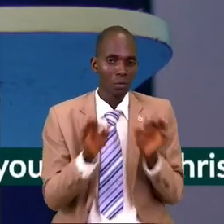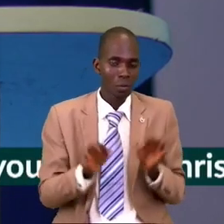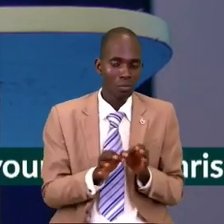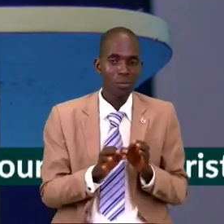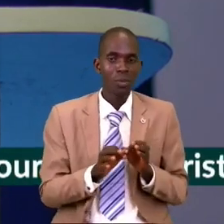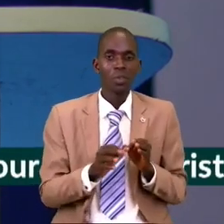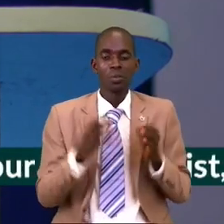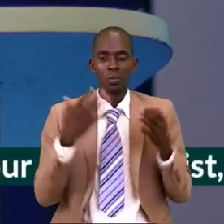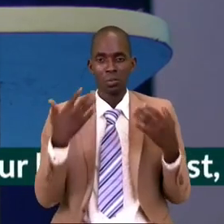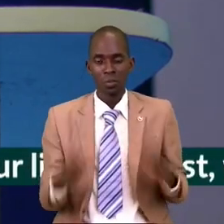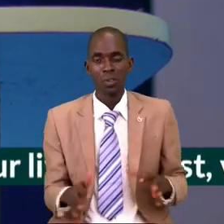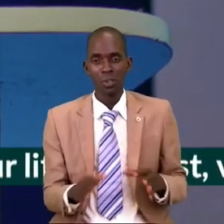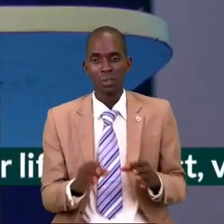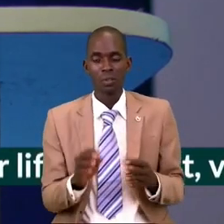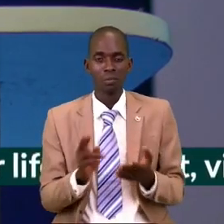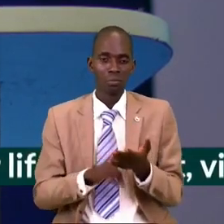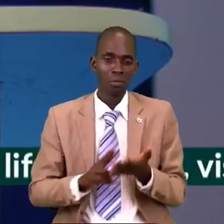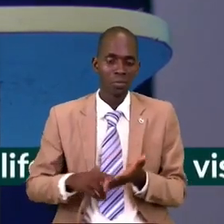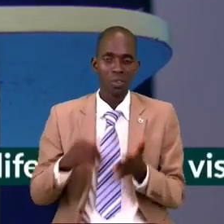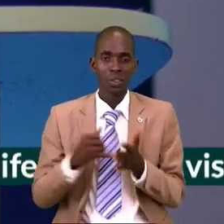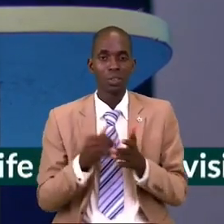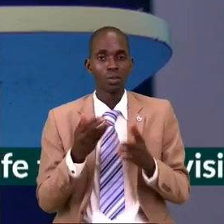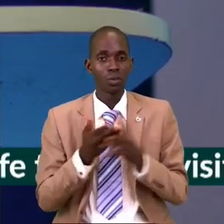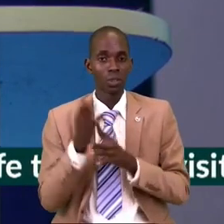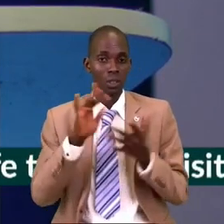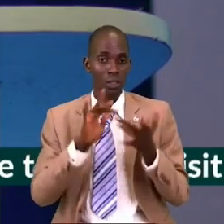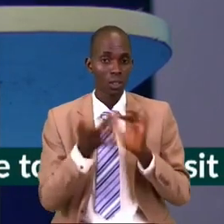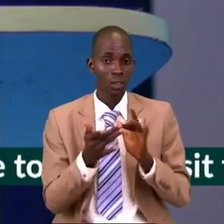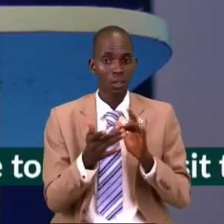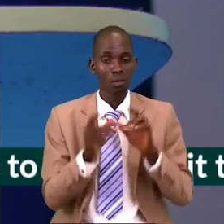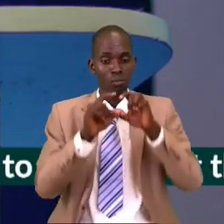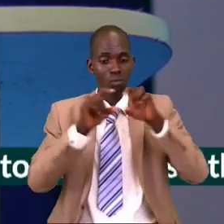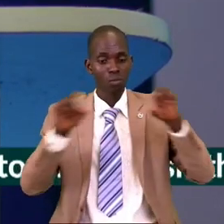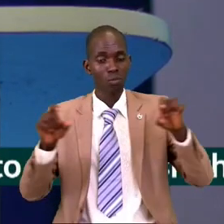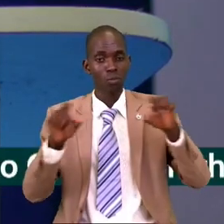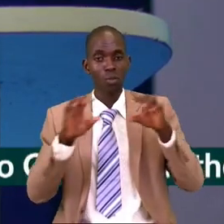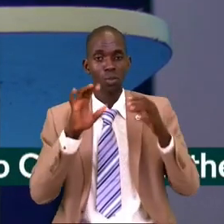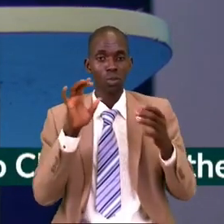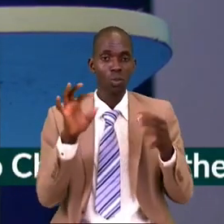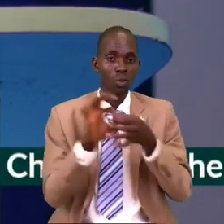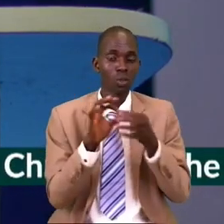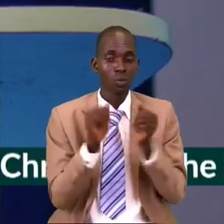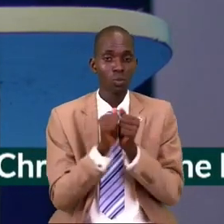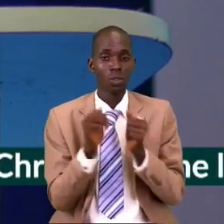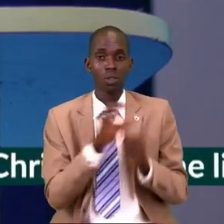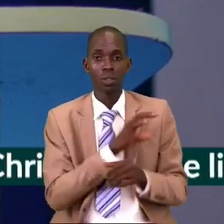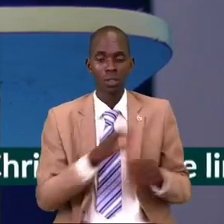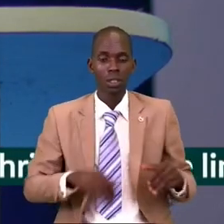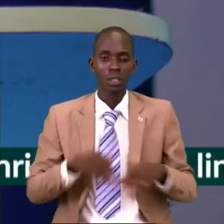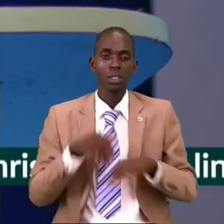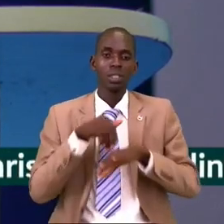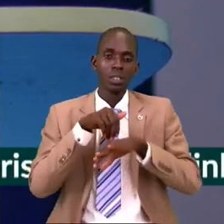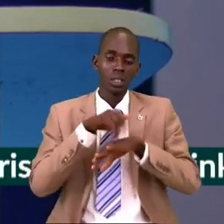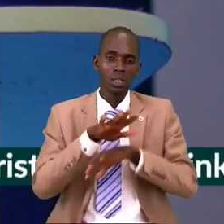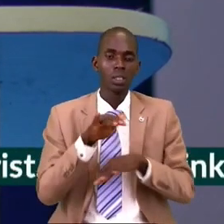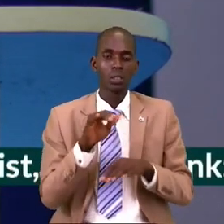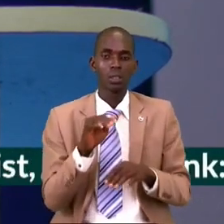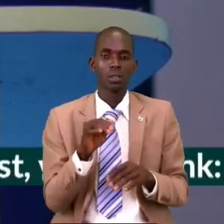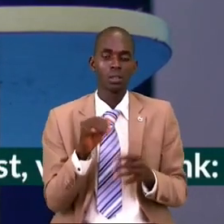Those counseling behind the choir stand, if you are done, can you wave your hand? Let me